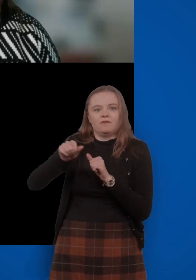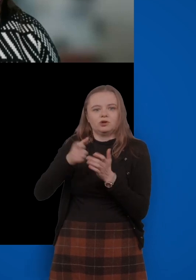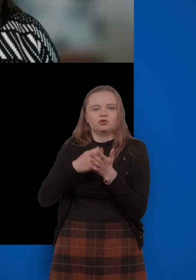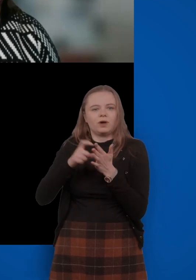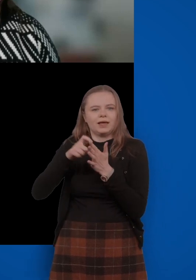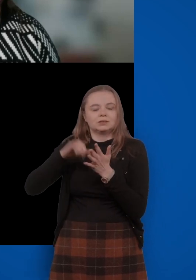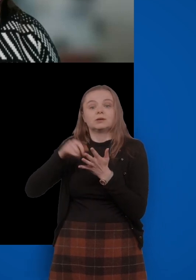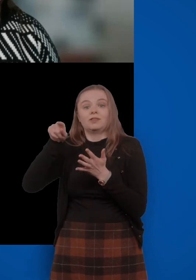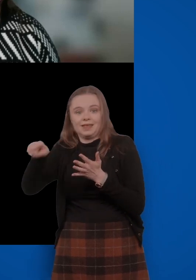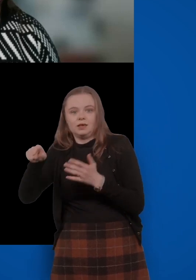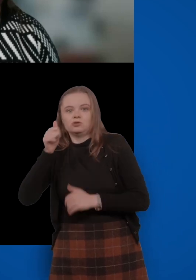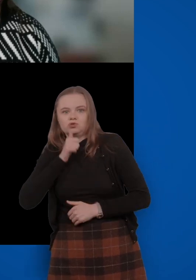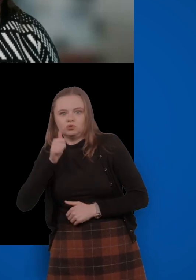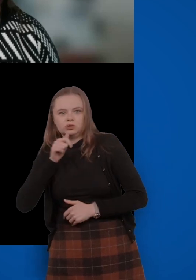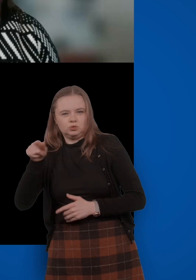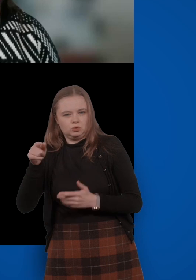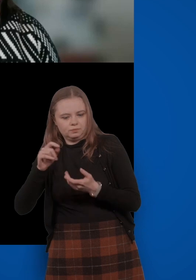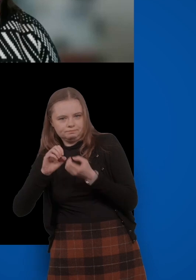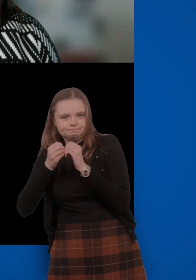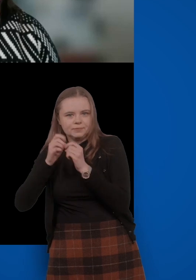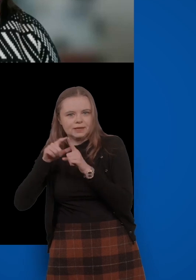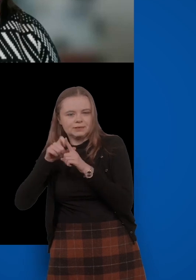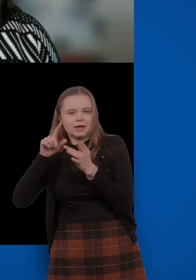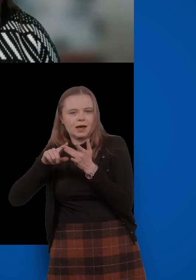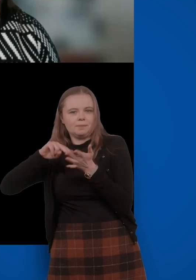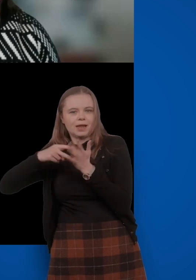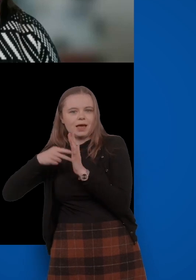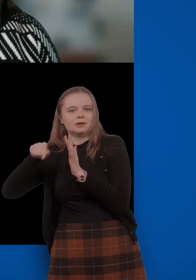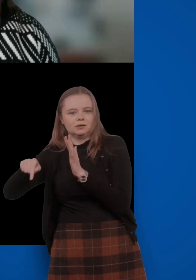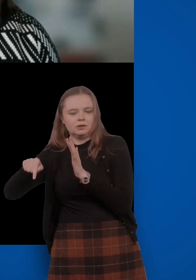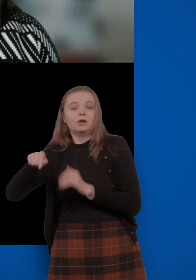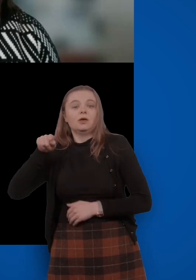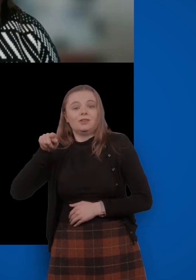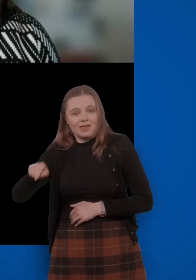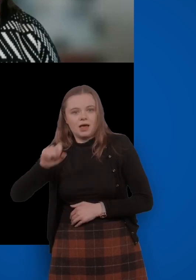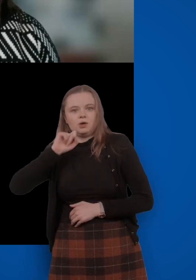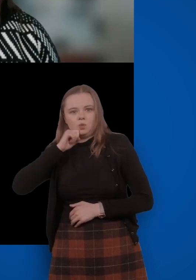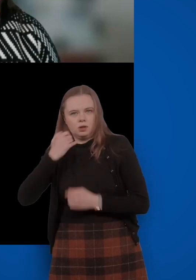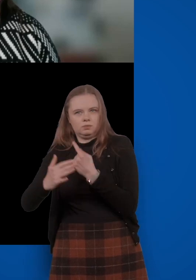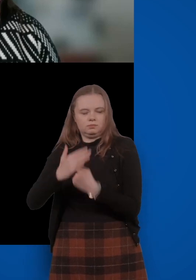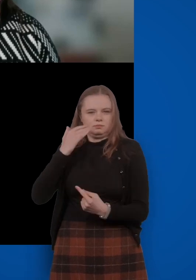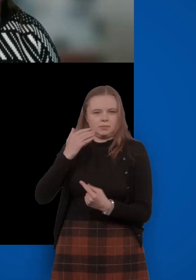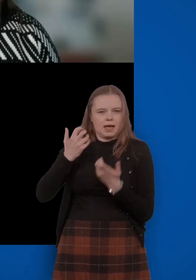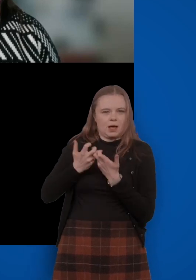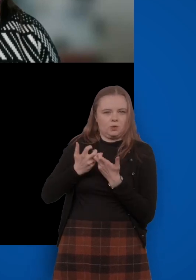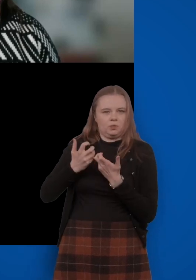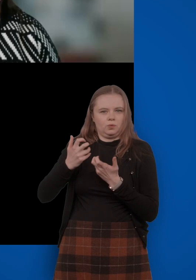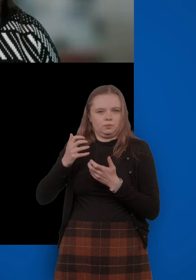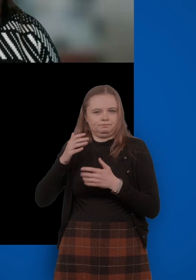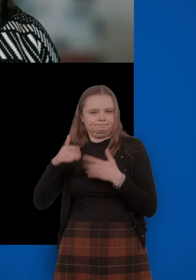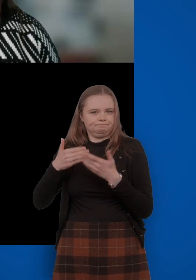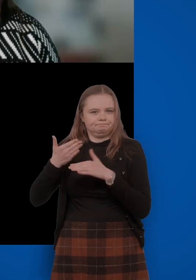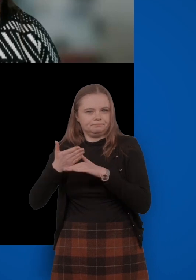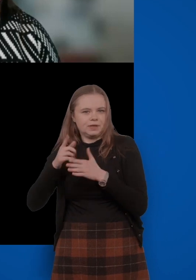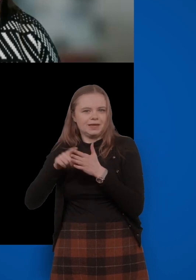it to help inspire their EDI plan. So, I mean, that will then inform how they do EDI. I mean, they're very informed by